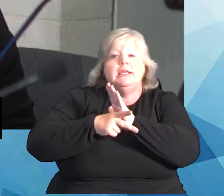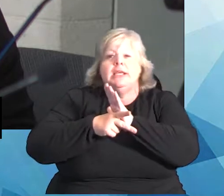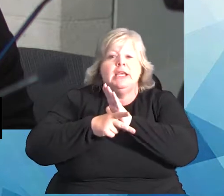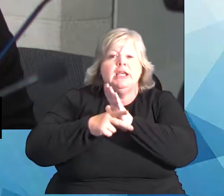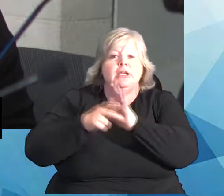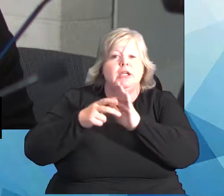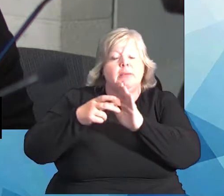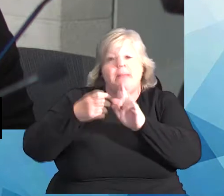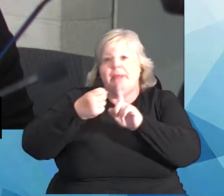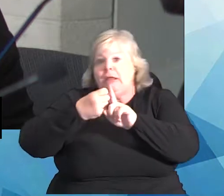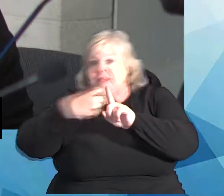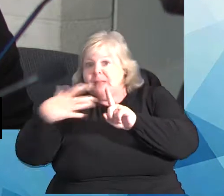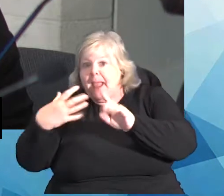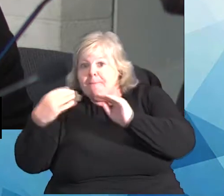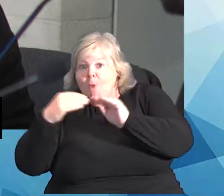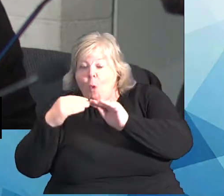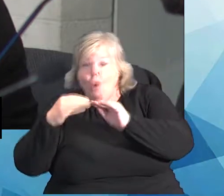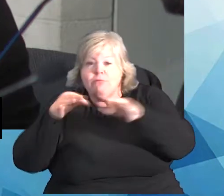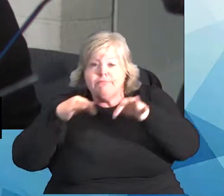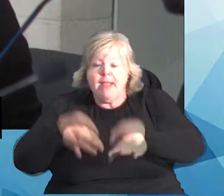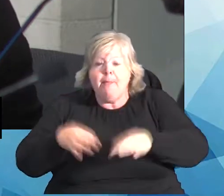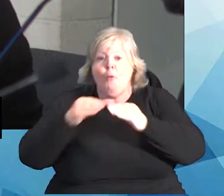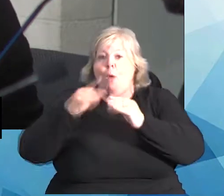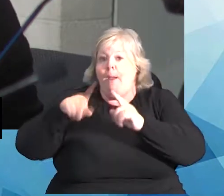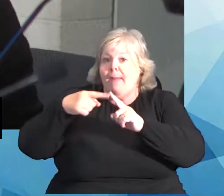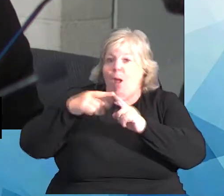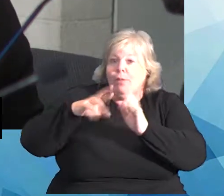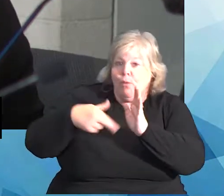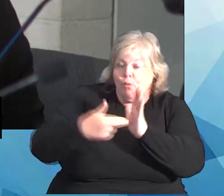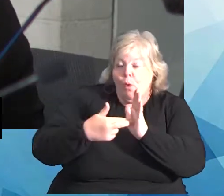or contract the role of the ombudsperson.